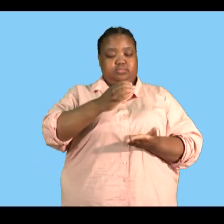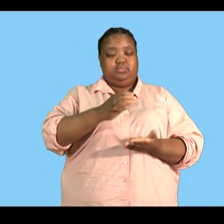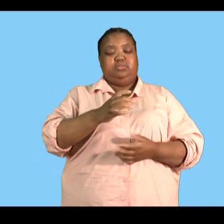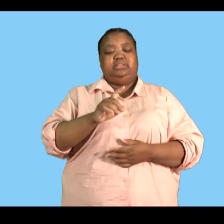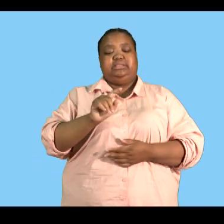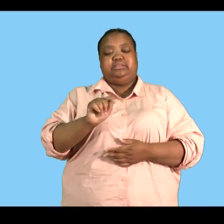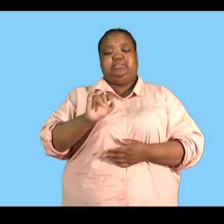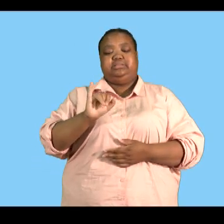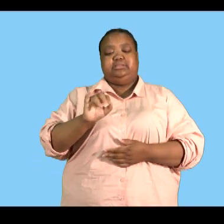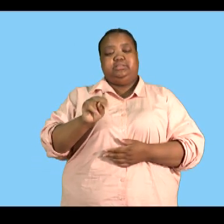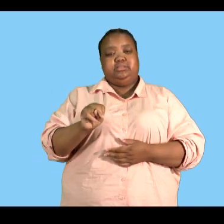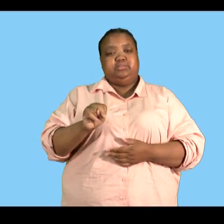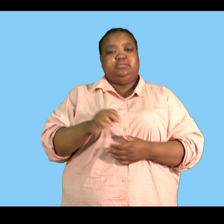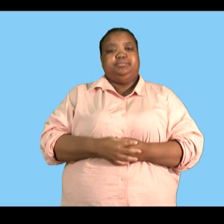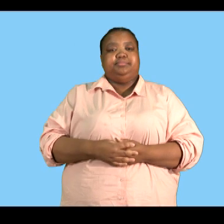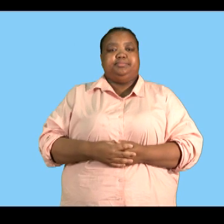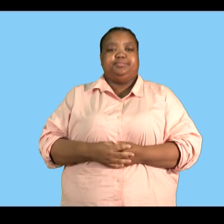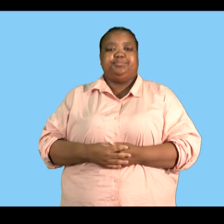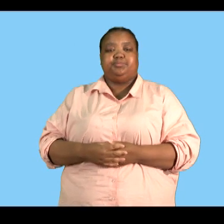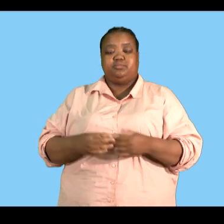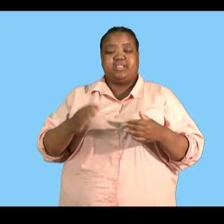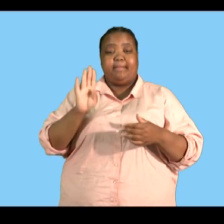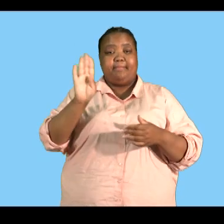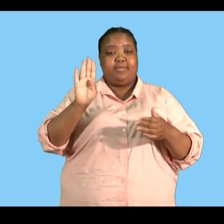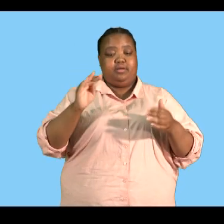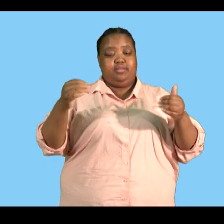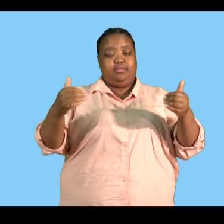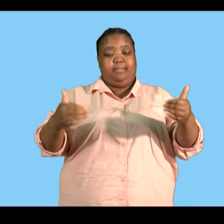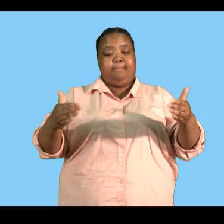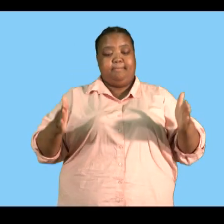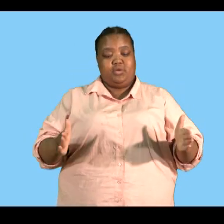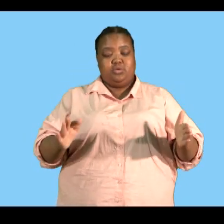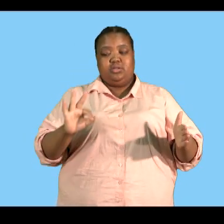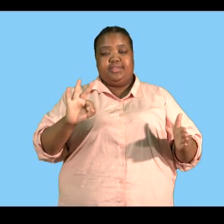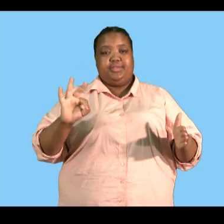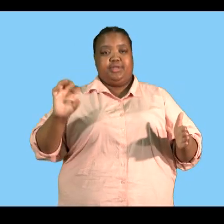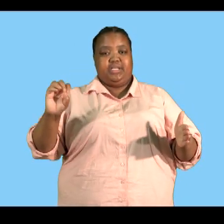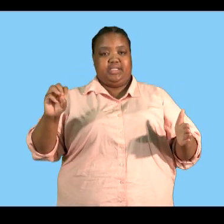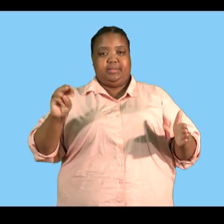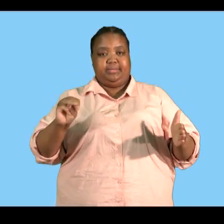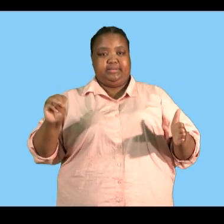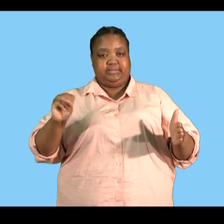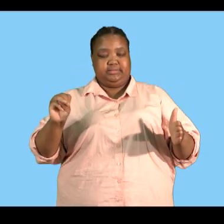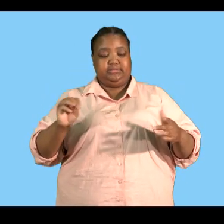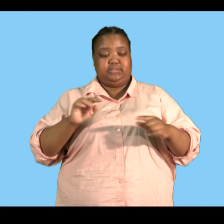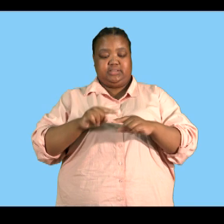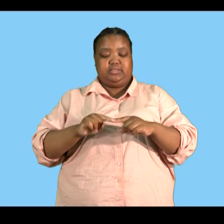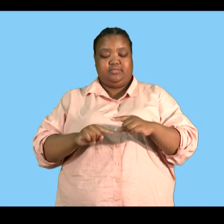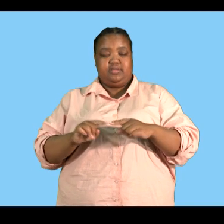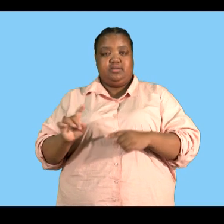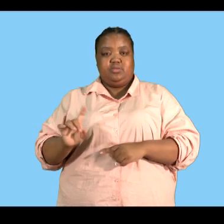a tin. So the breadth of a box would be 300 millimeters